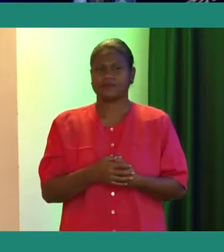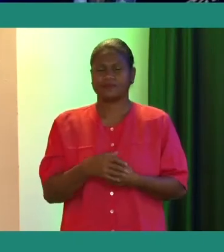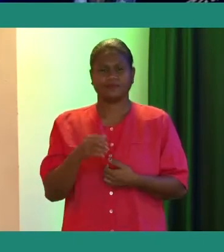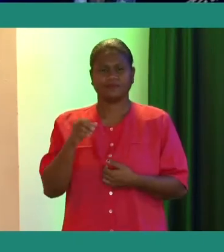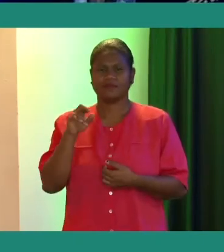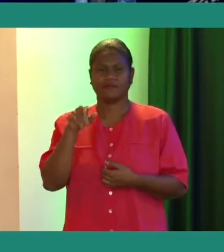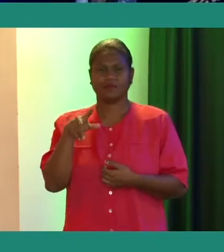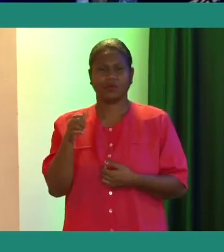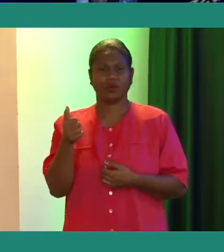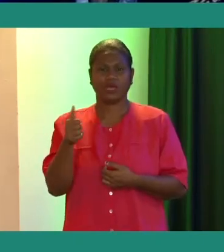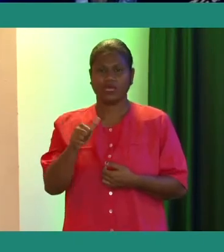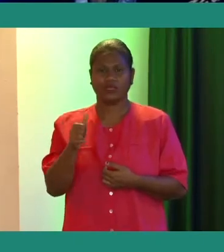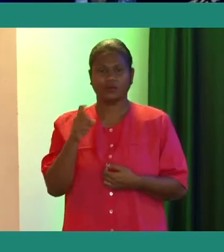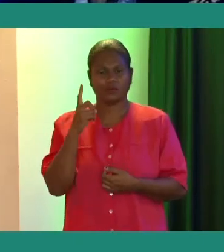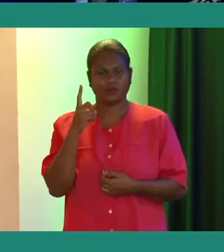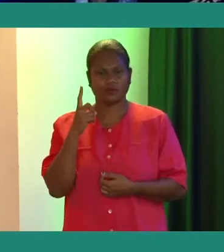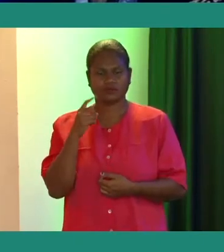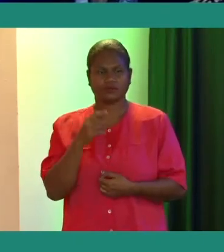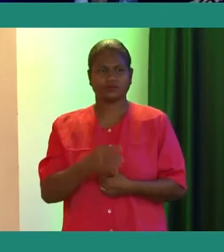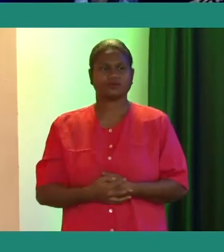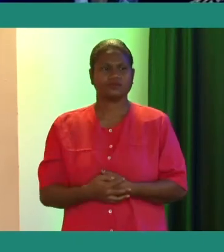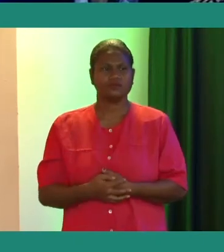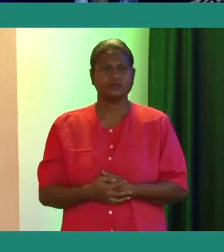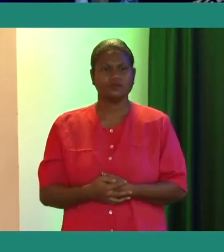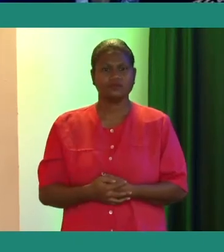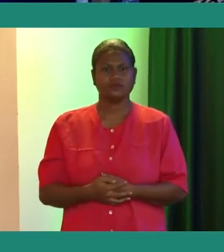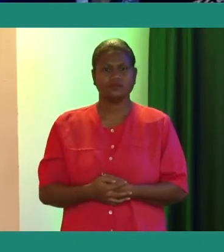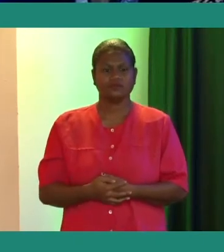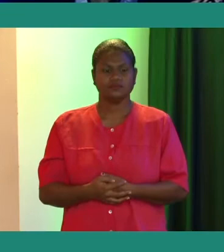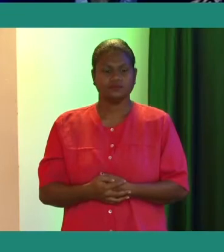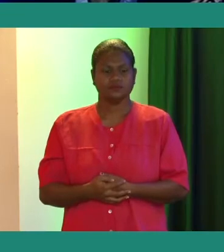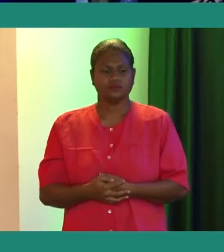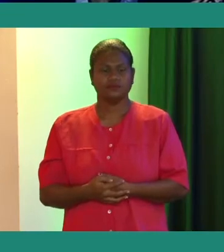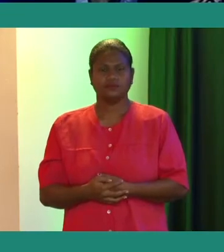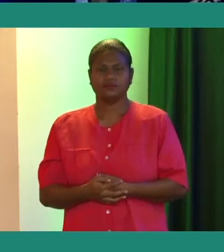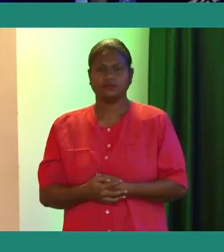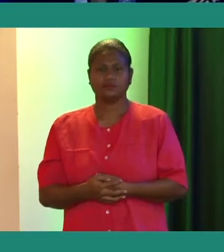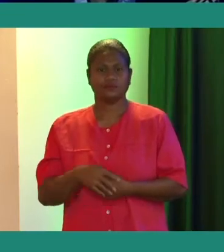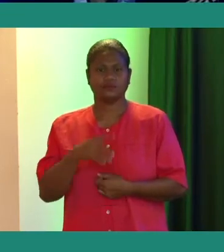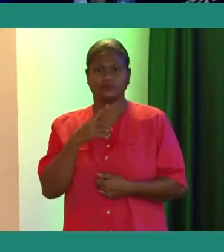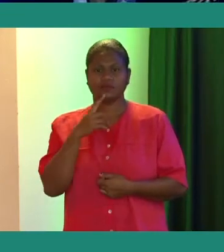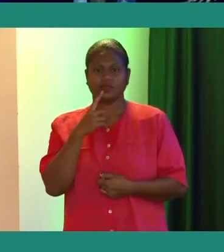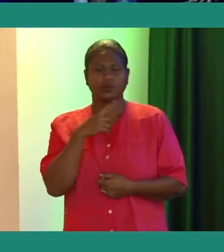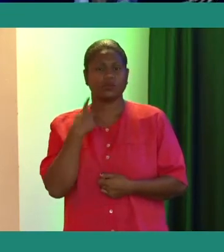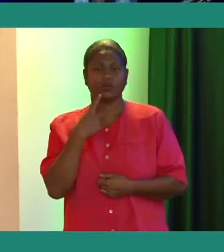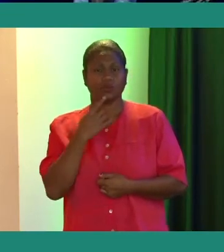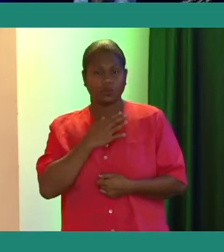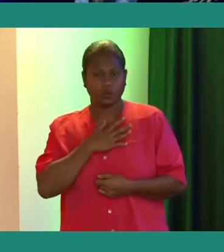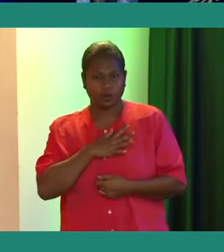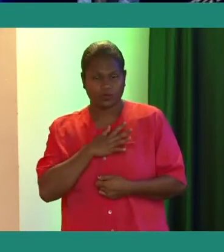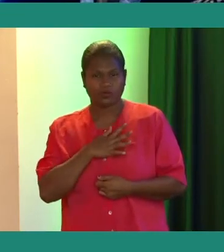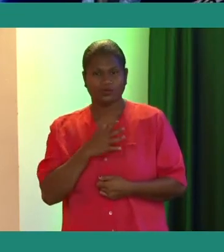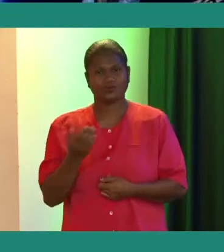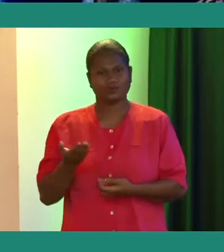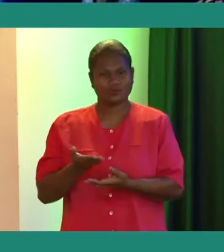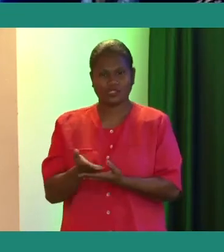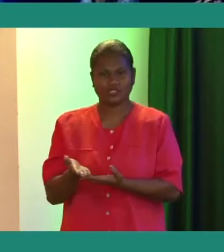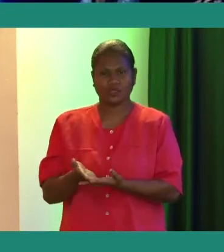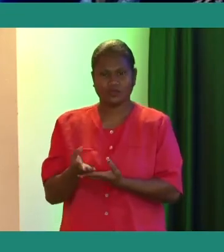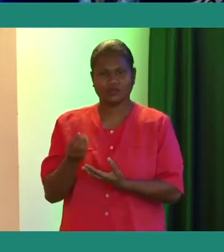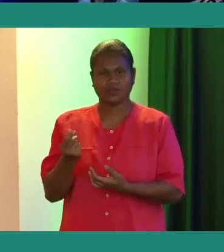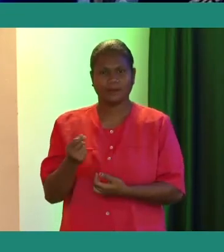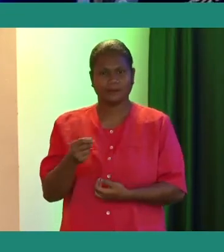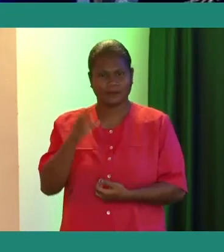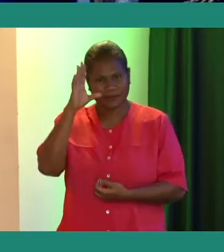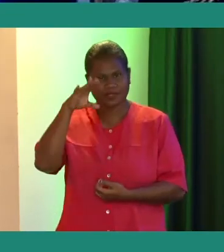who might just want to reflect on their circumstances and work through the issue.